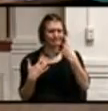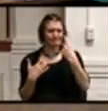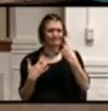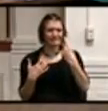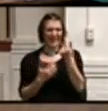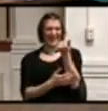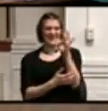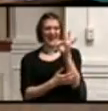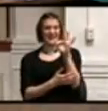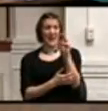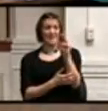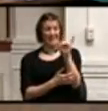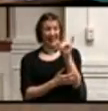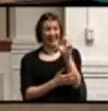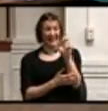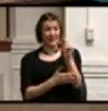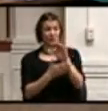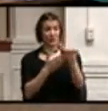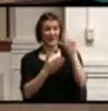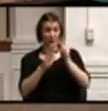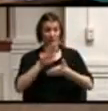the 19 million, and maybe I...